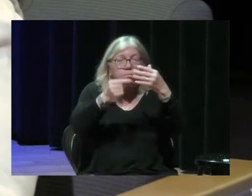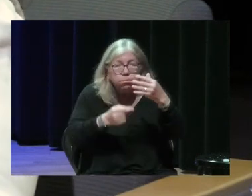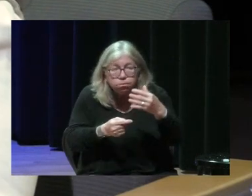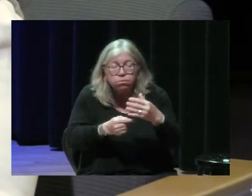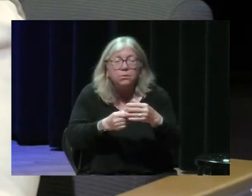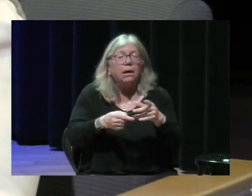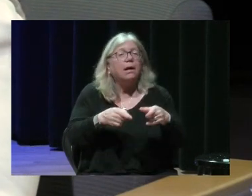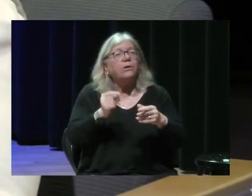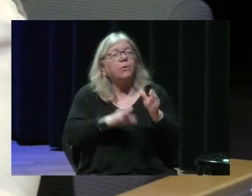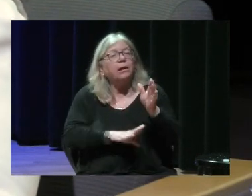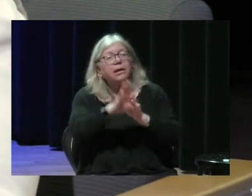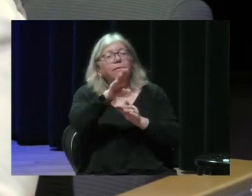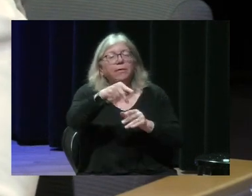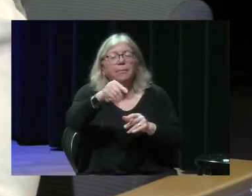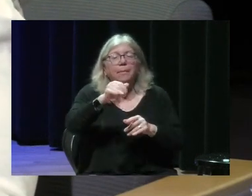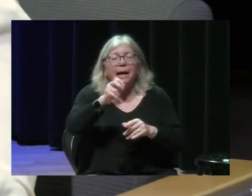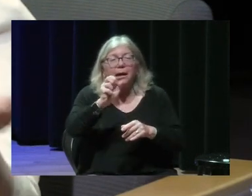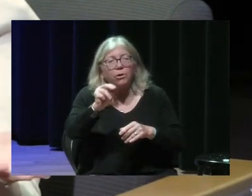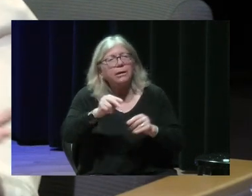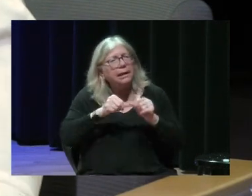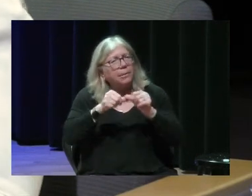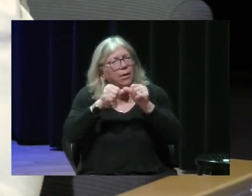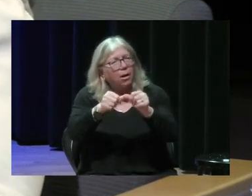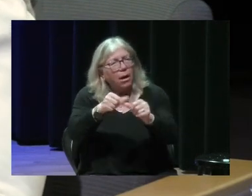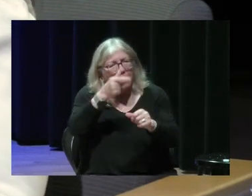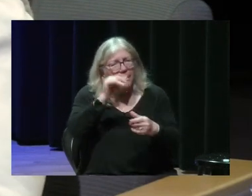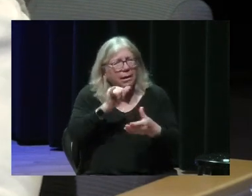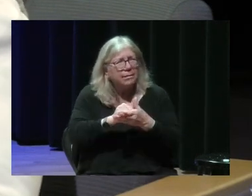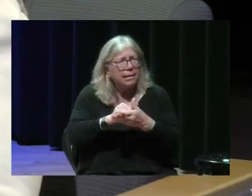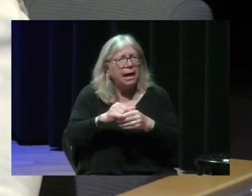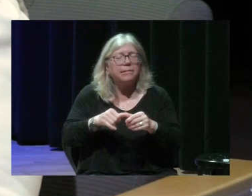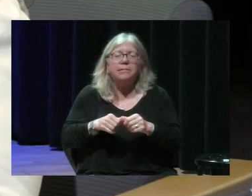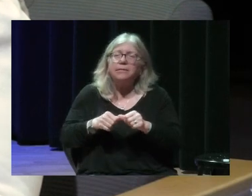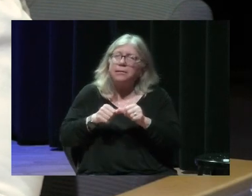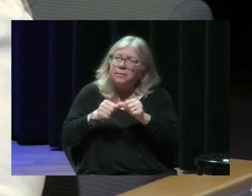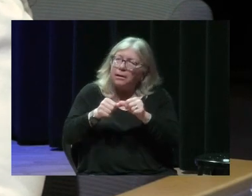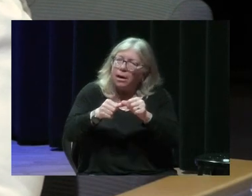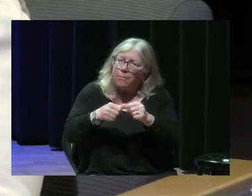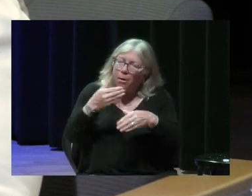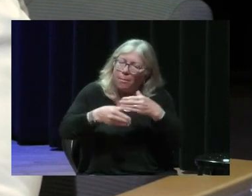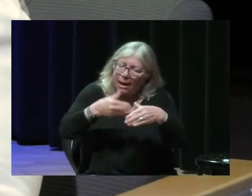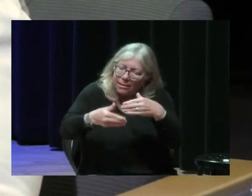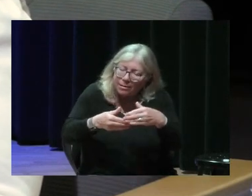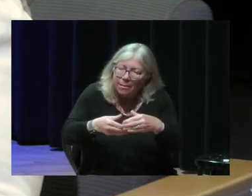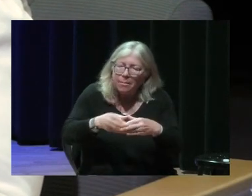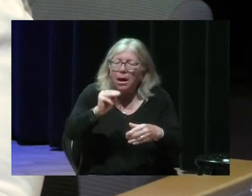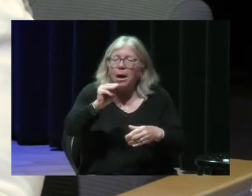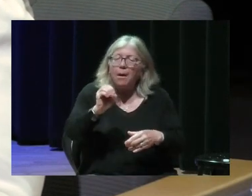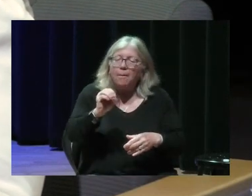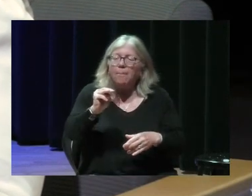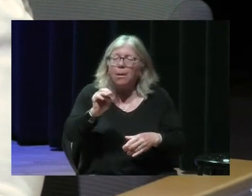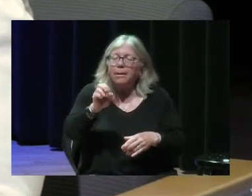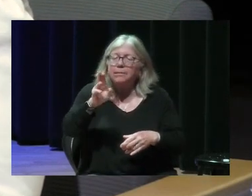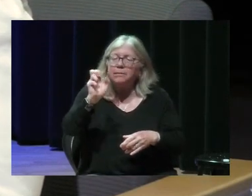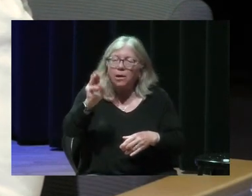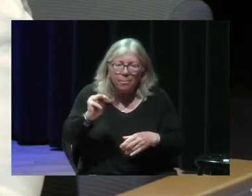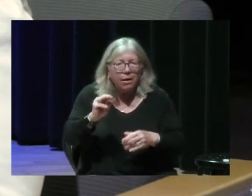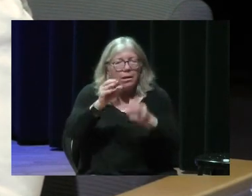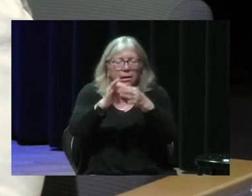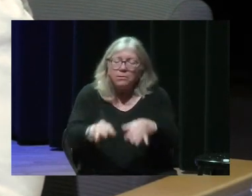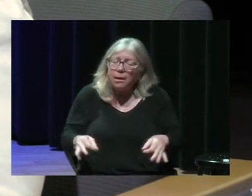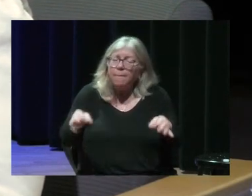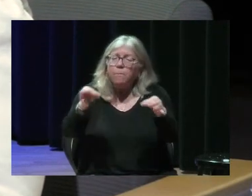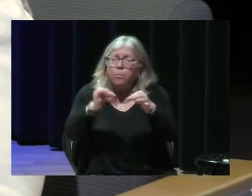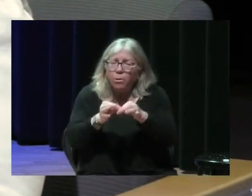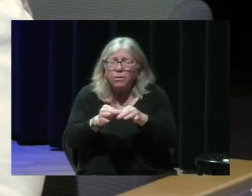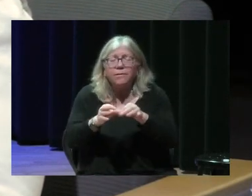pattern that you can develop here. Keep going, because it is that momentum that's key to us finding any kind of consensus